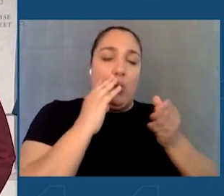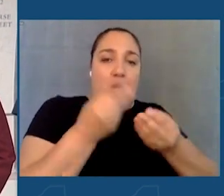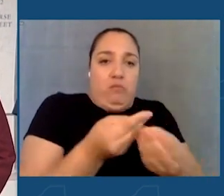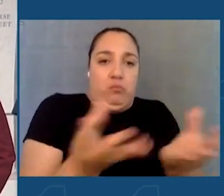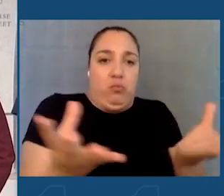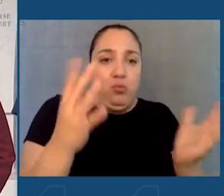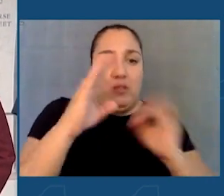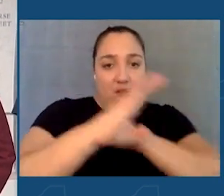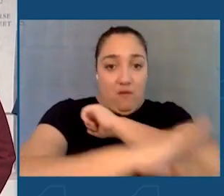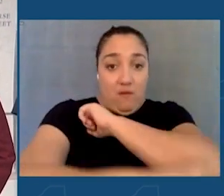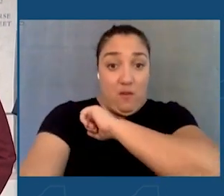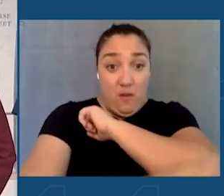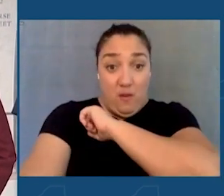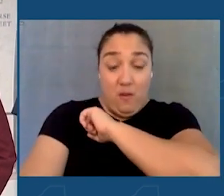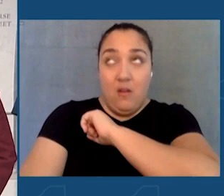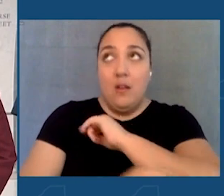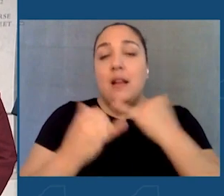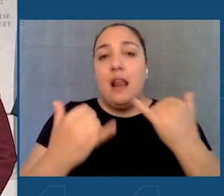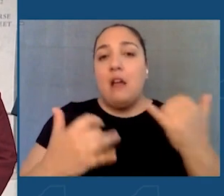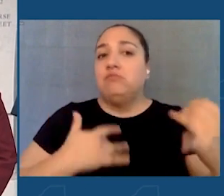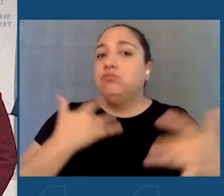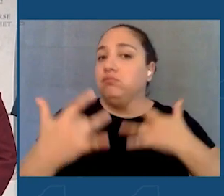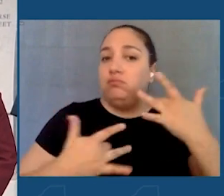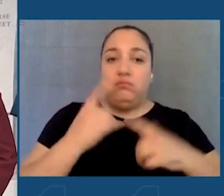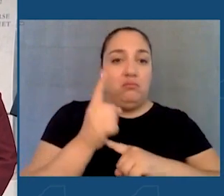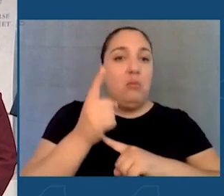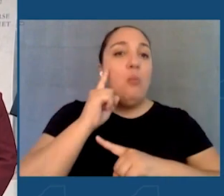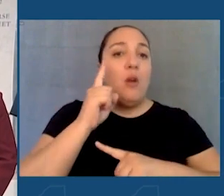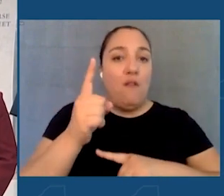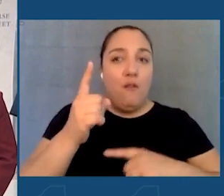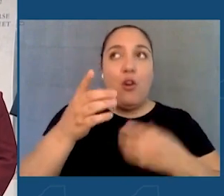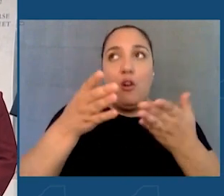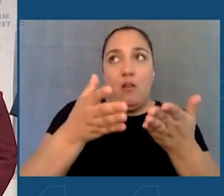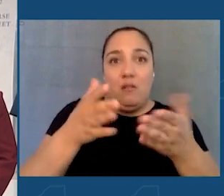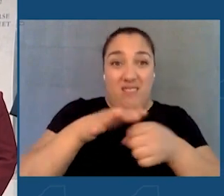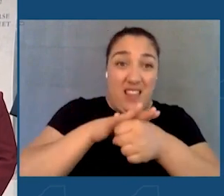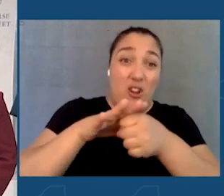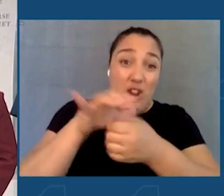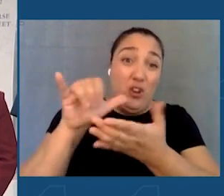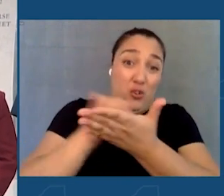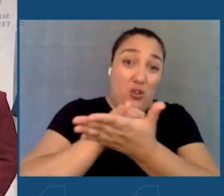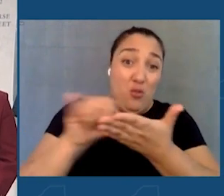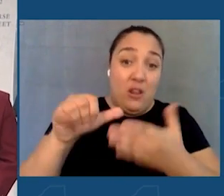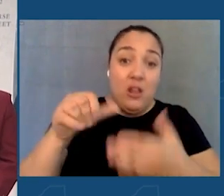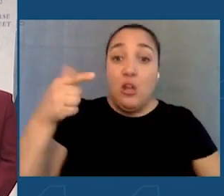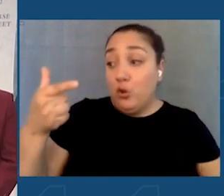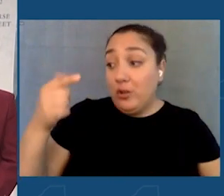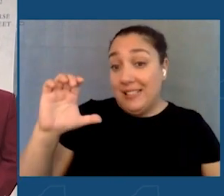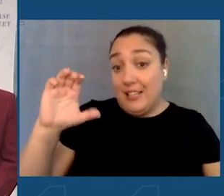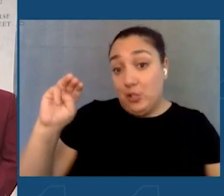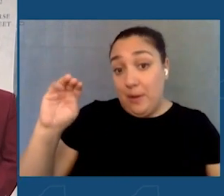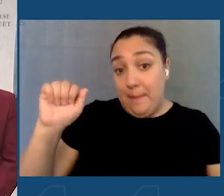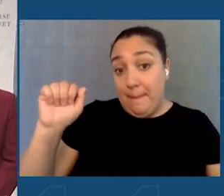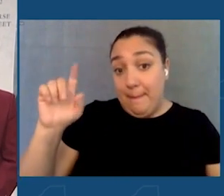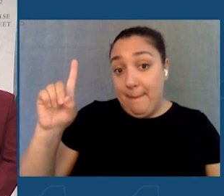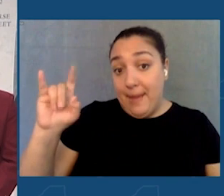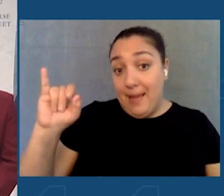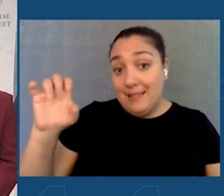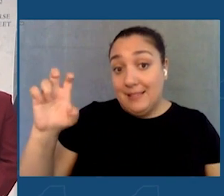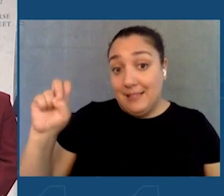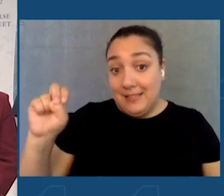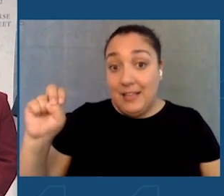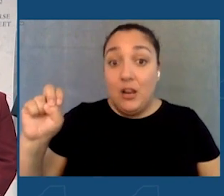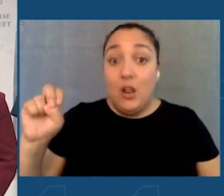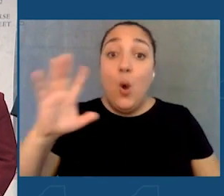is an exciting, exciting moment for public transportation in New York. Grand Central Madison service is going to connect the two busiest railroads in North